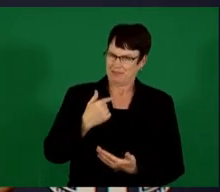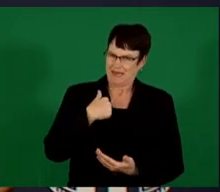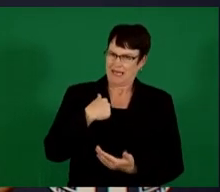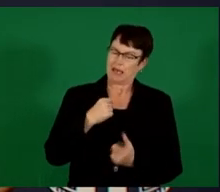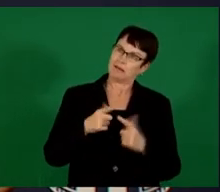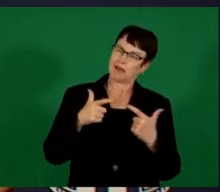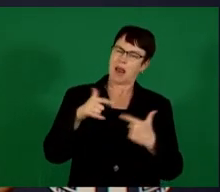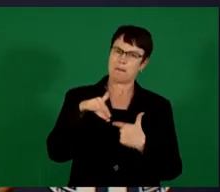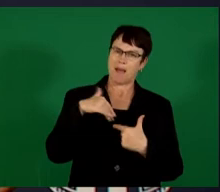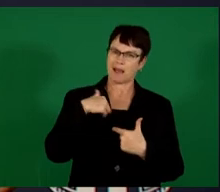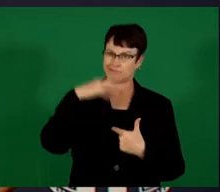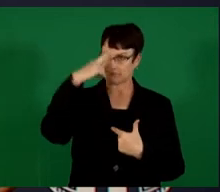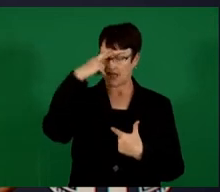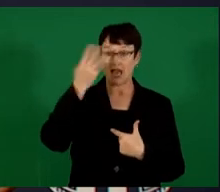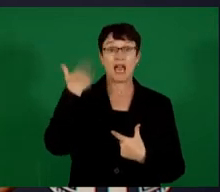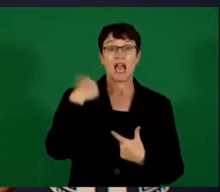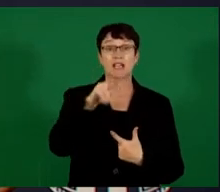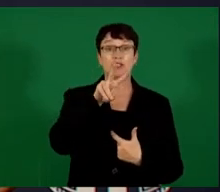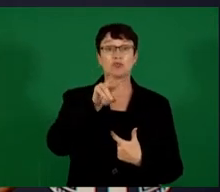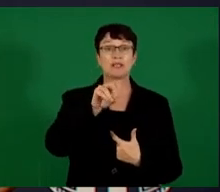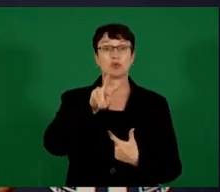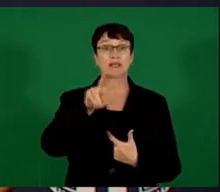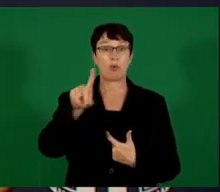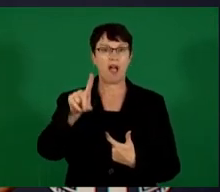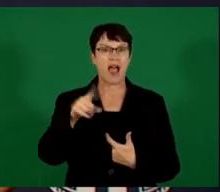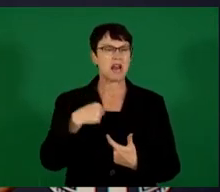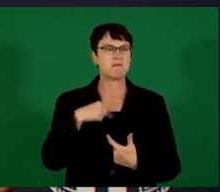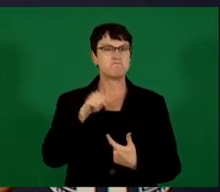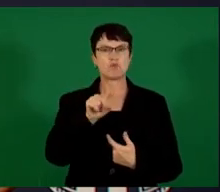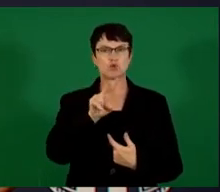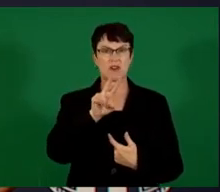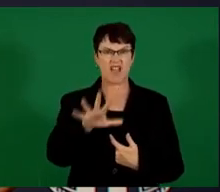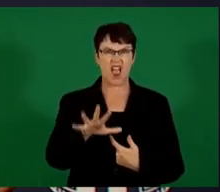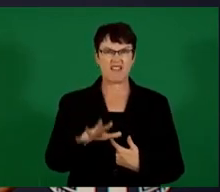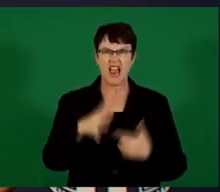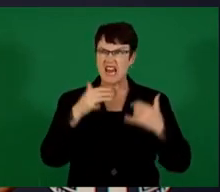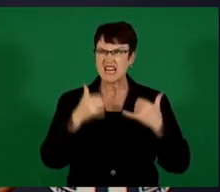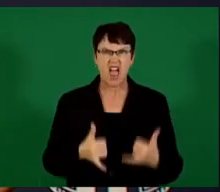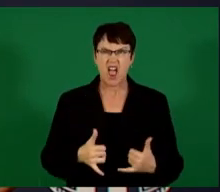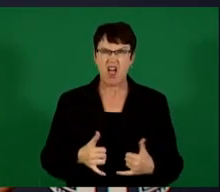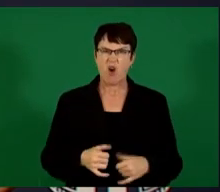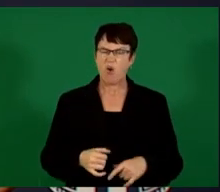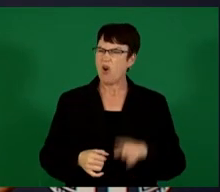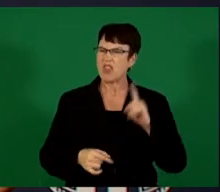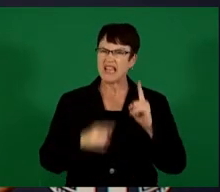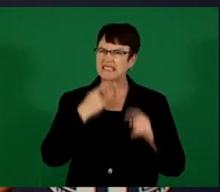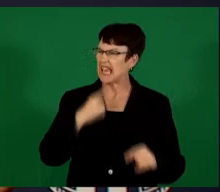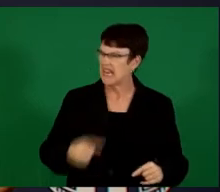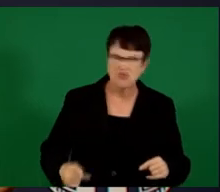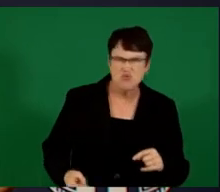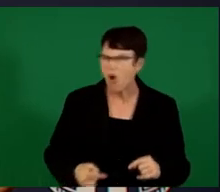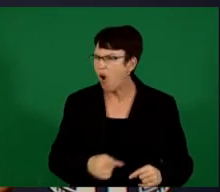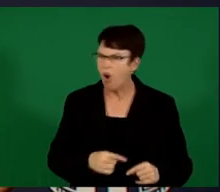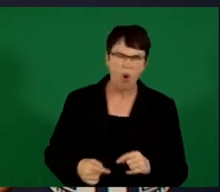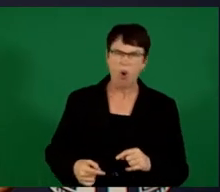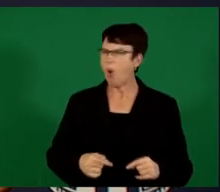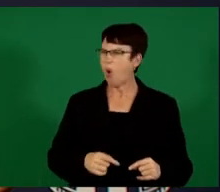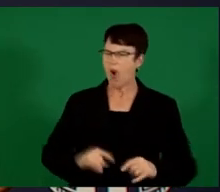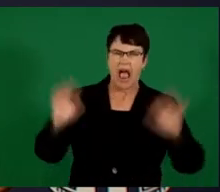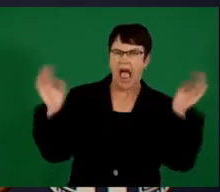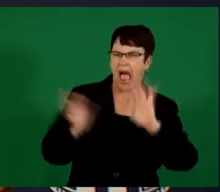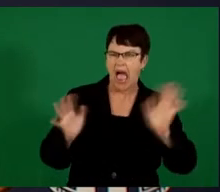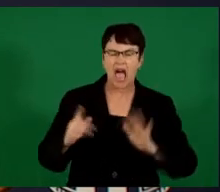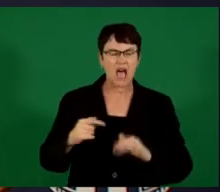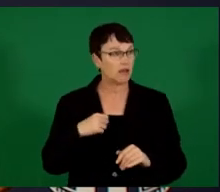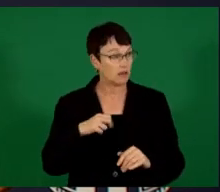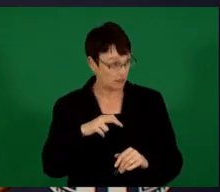25 basis points, and the question was, what are you doing? You are taking a knife to a gunfight. Then we moved to 75 basis points. So this